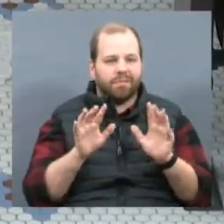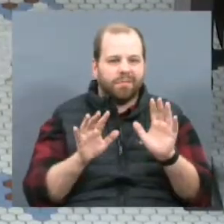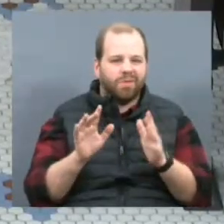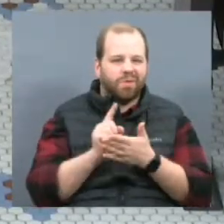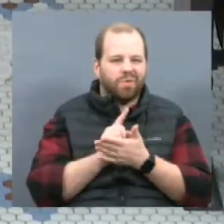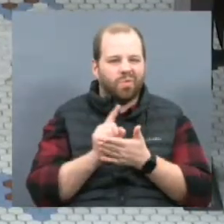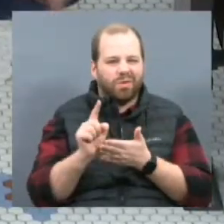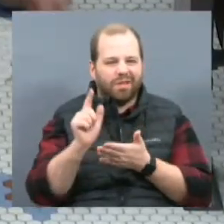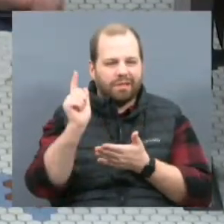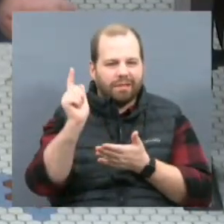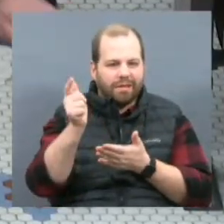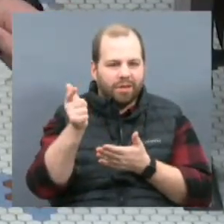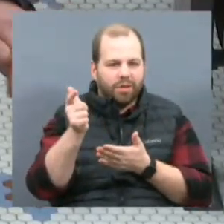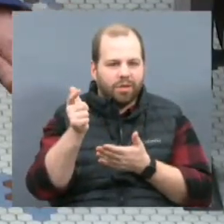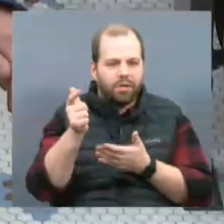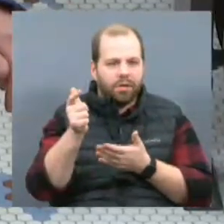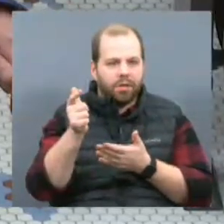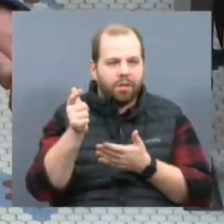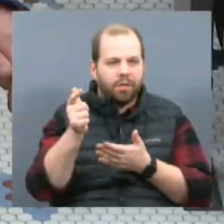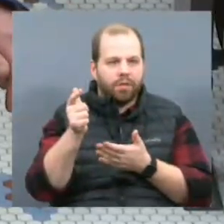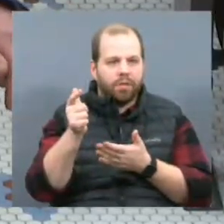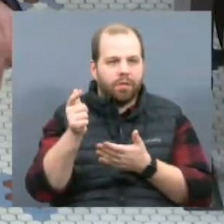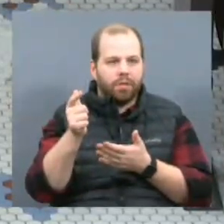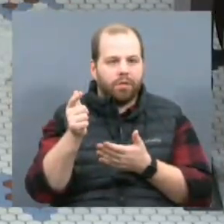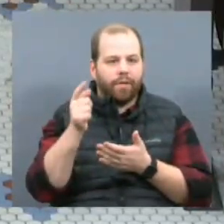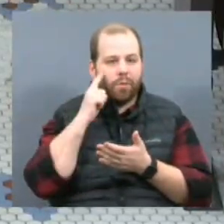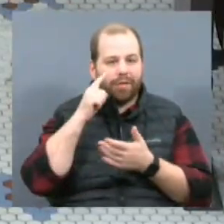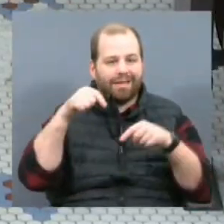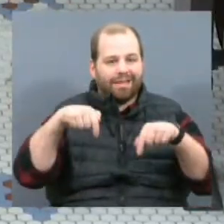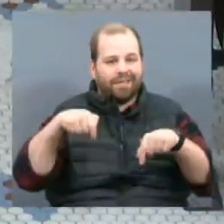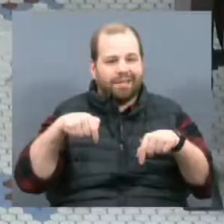or so of this next planning commission meeting.